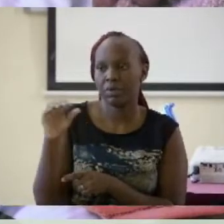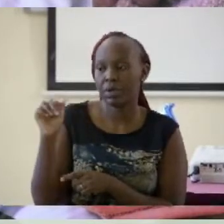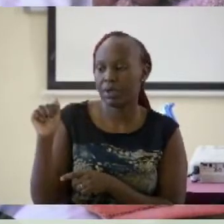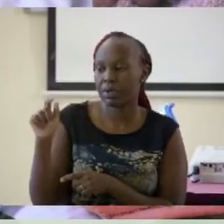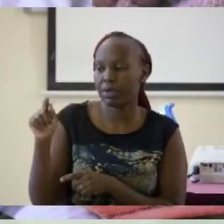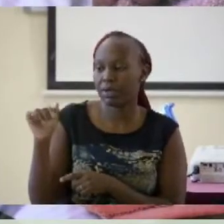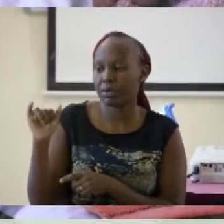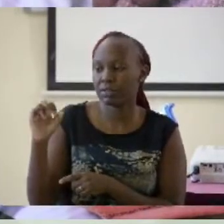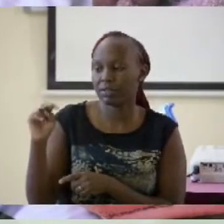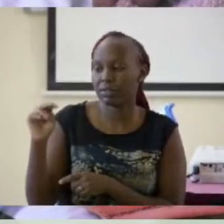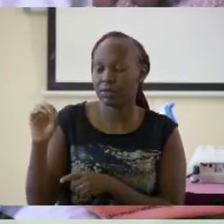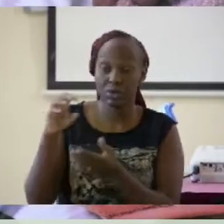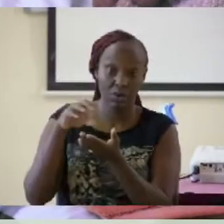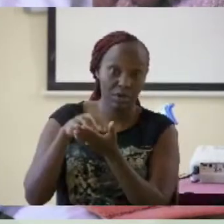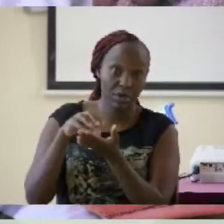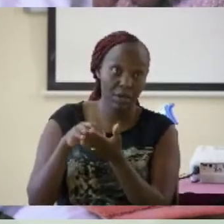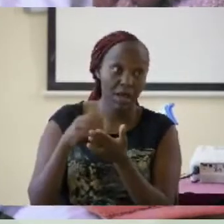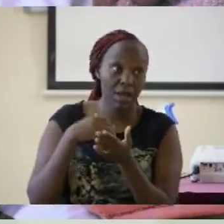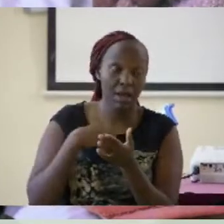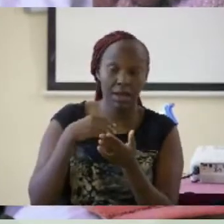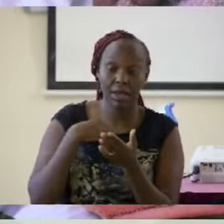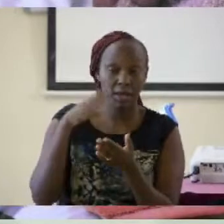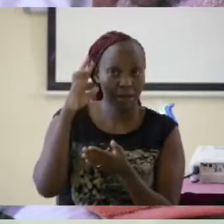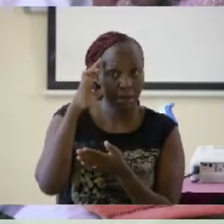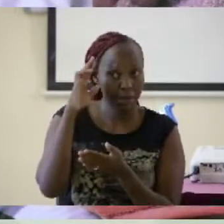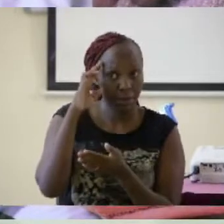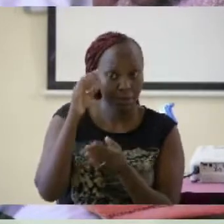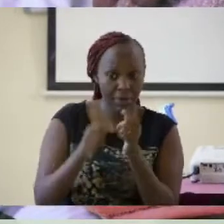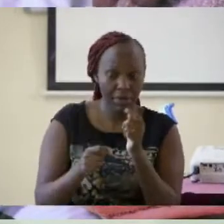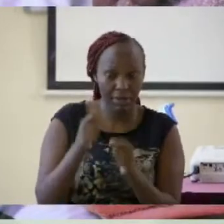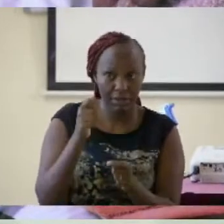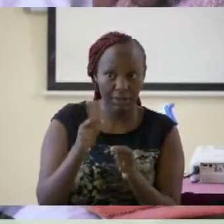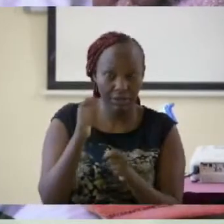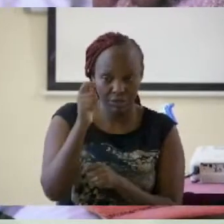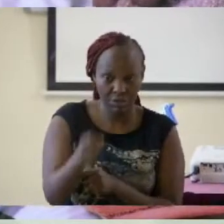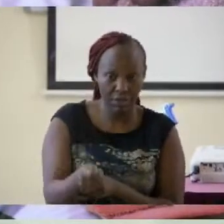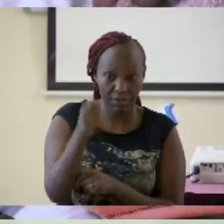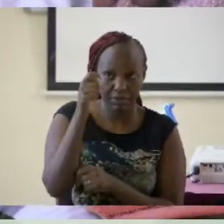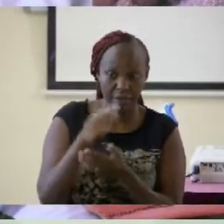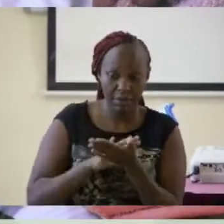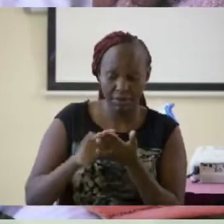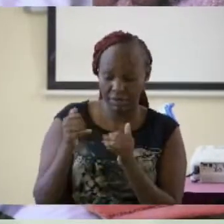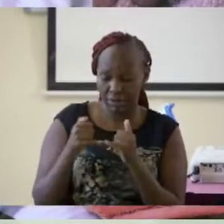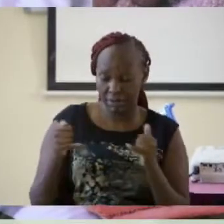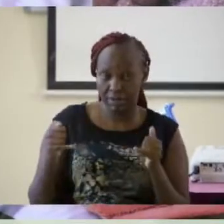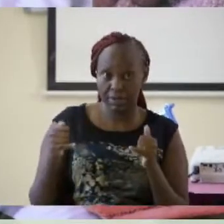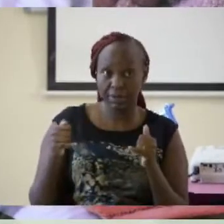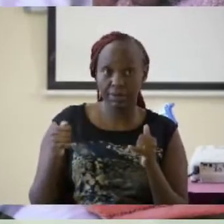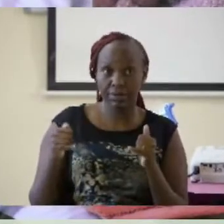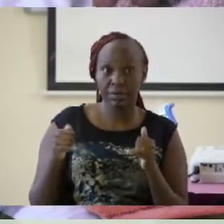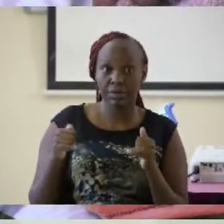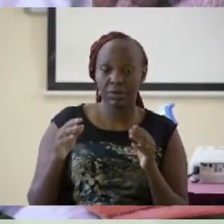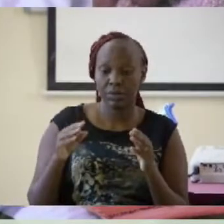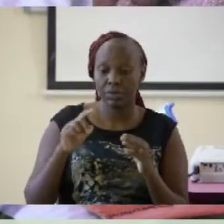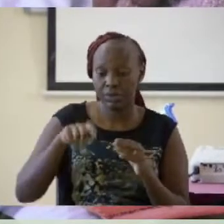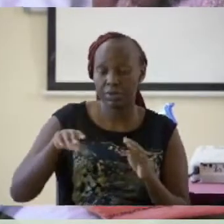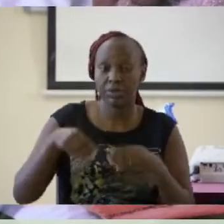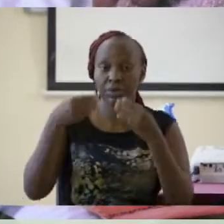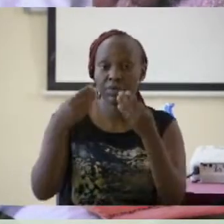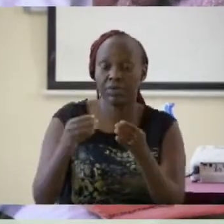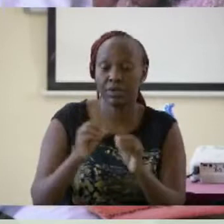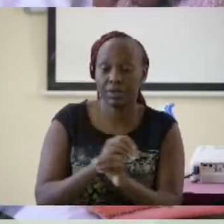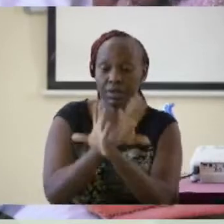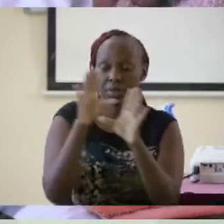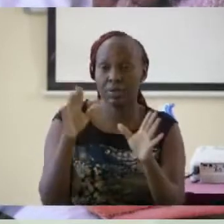So, you know, I read the baseline, the judicial baseline policy. It does not deal with that. So we need to provide a clear